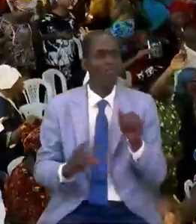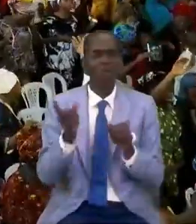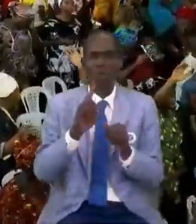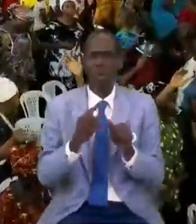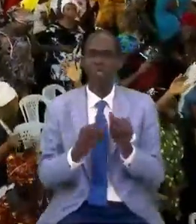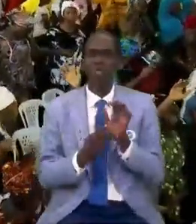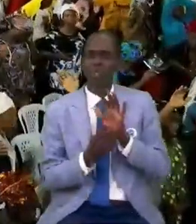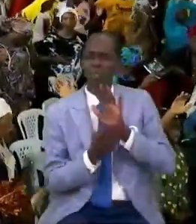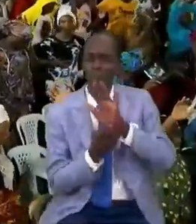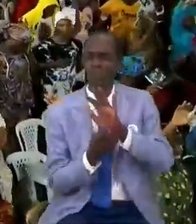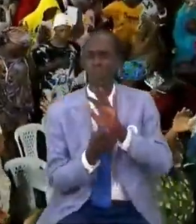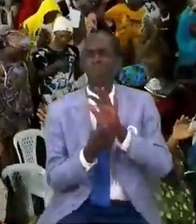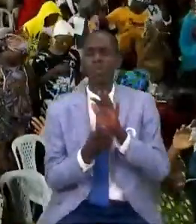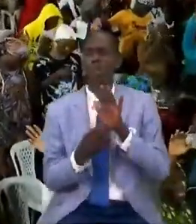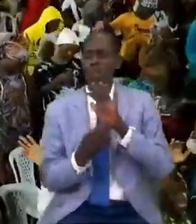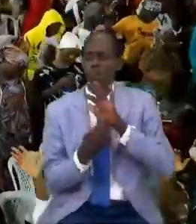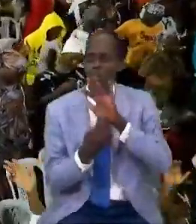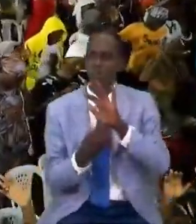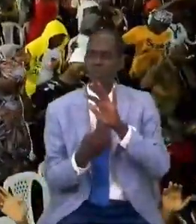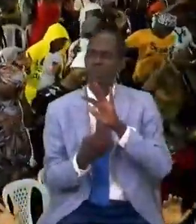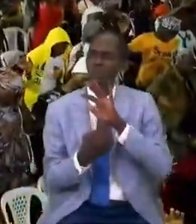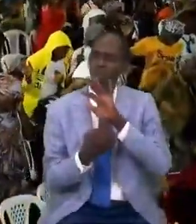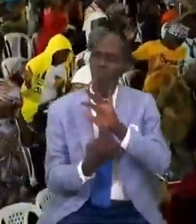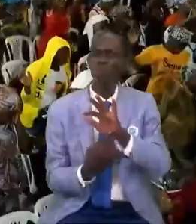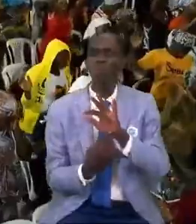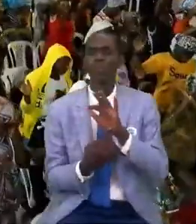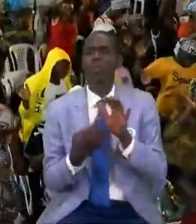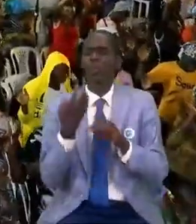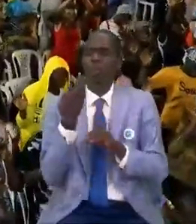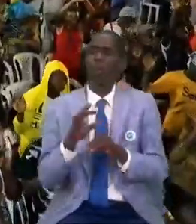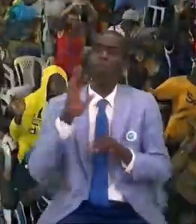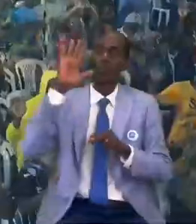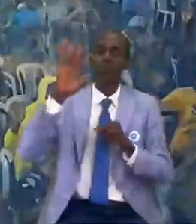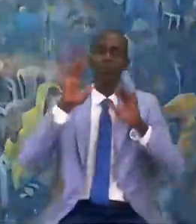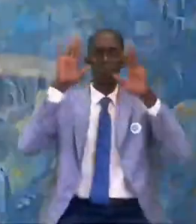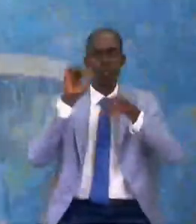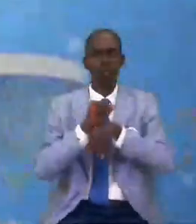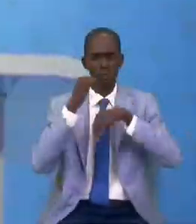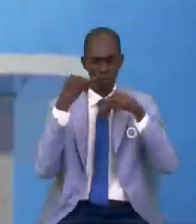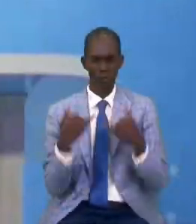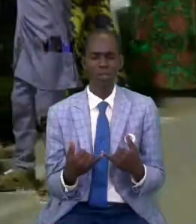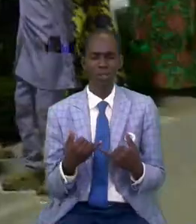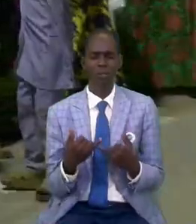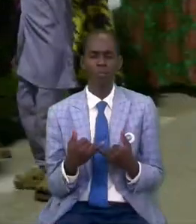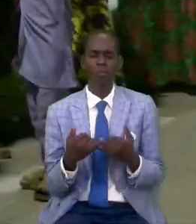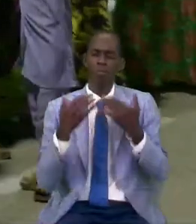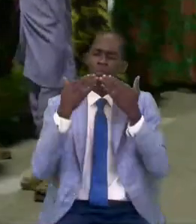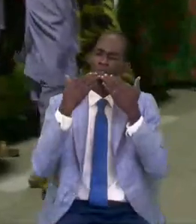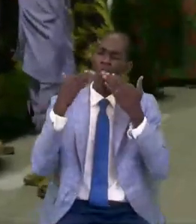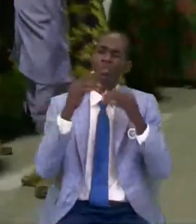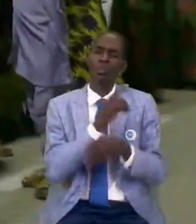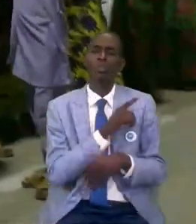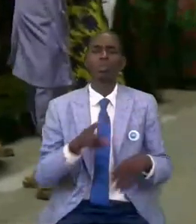of miracle right now. Thank you, Lord. Thank you, Lord. It